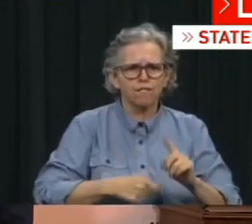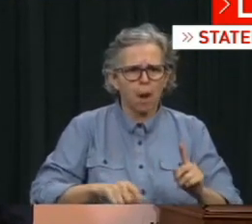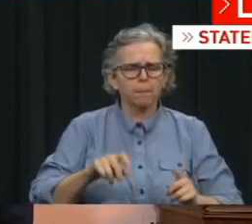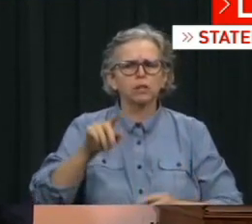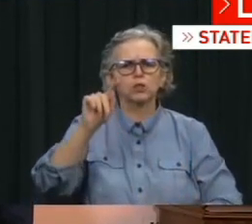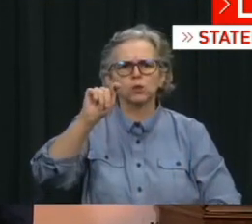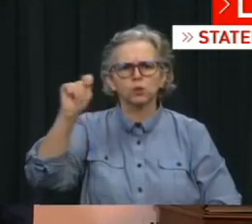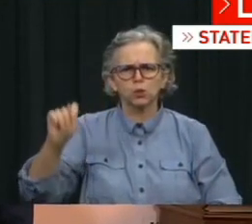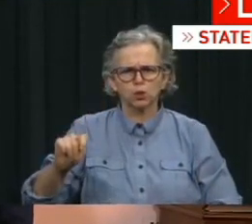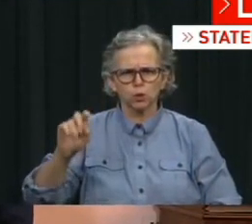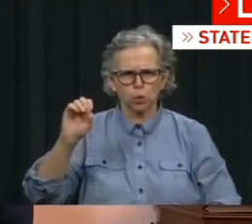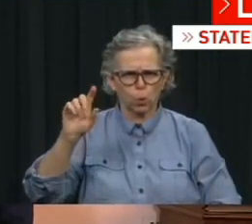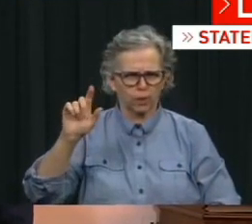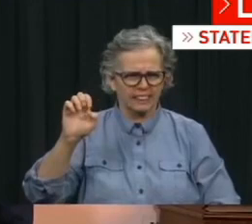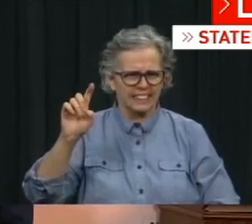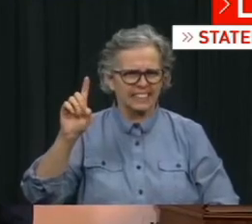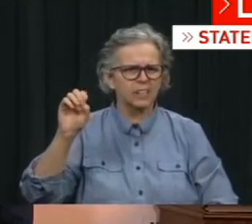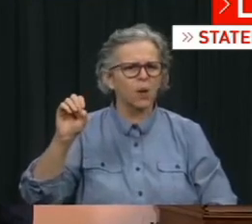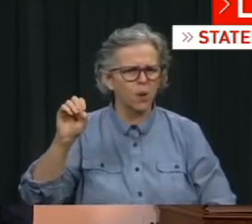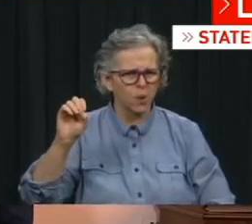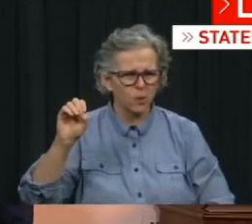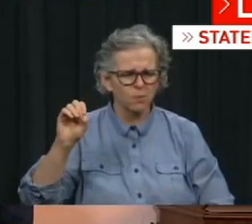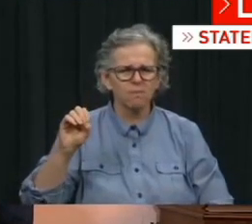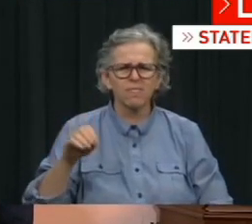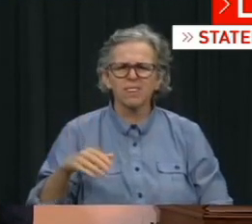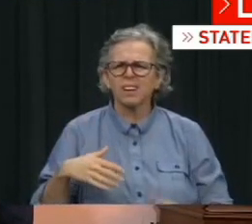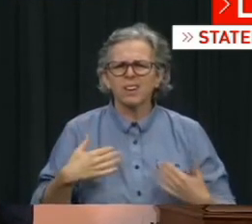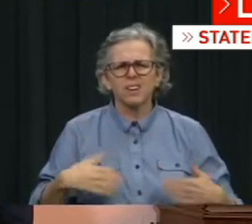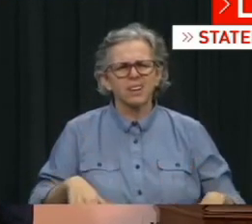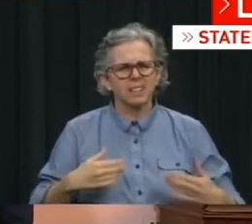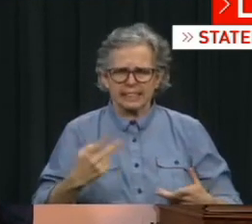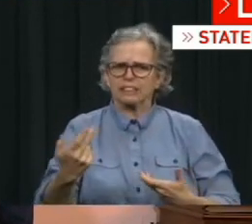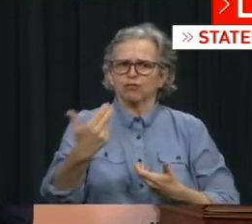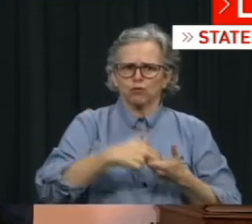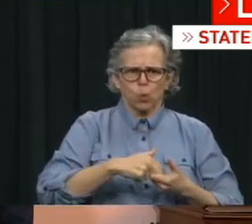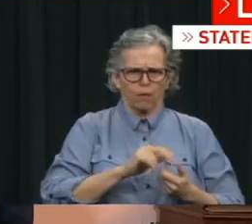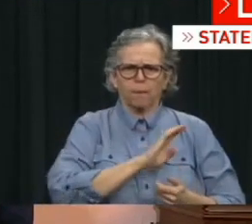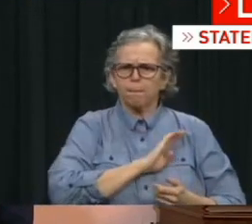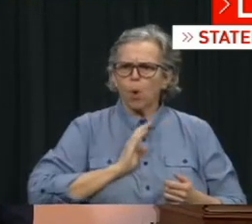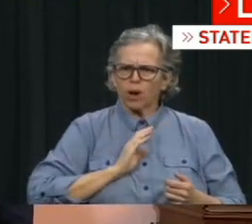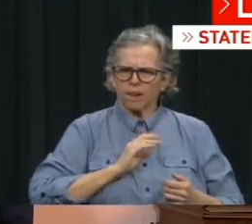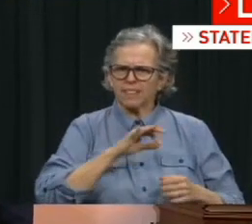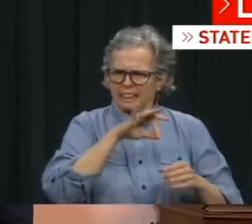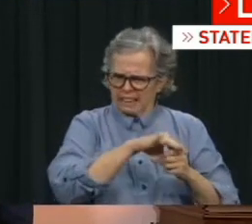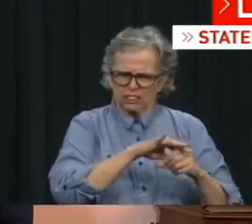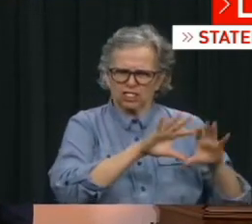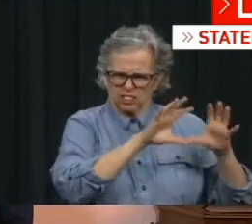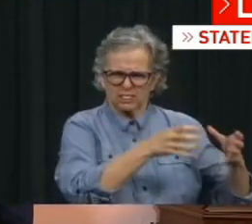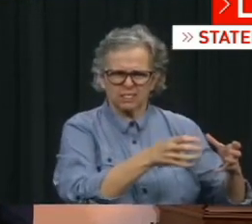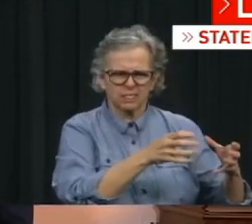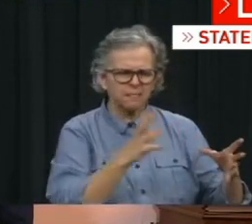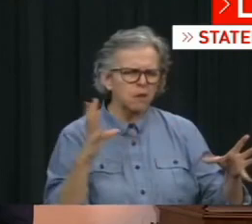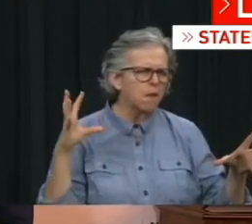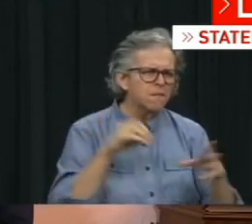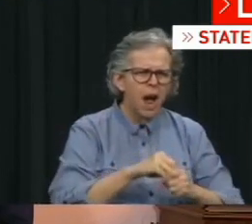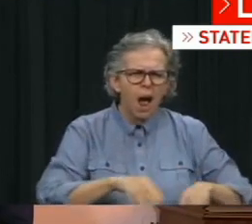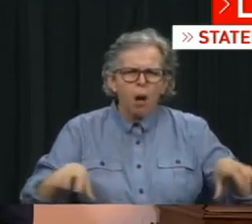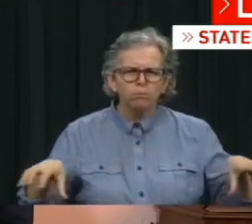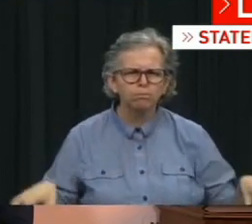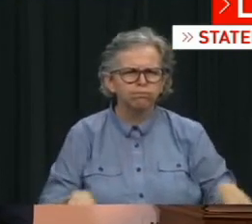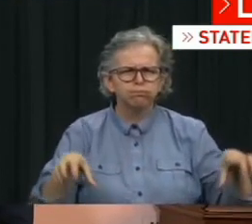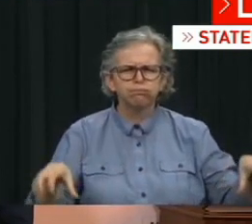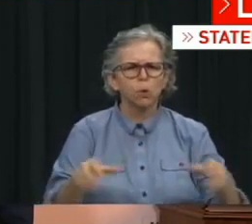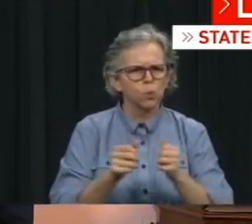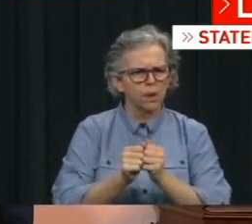someone who had been on the Board of Elections, someone who had been prominent in the Republican Party.